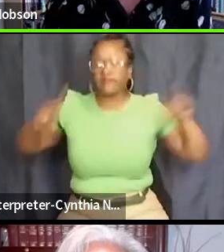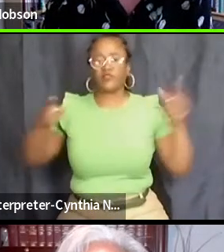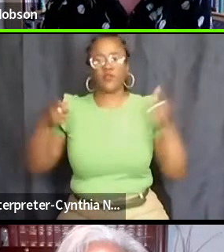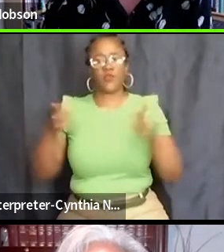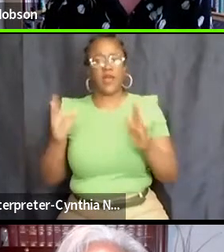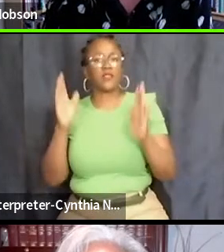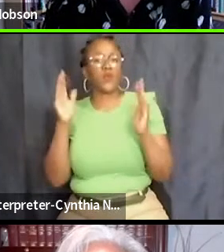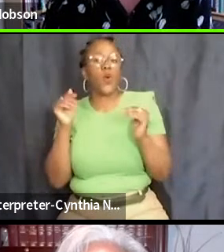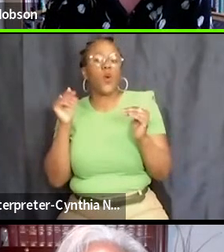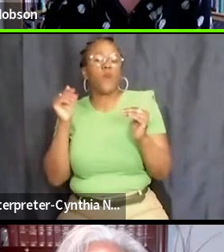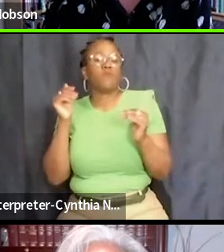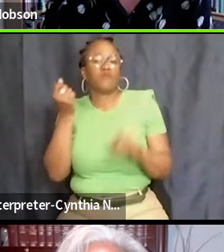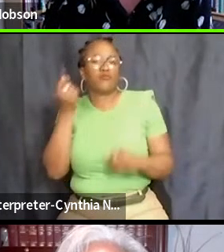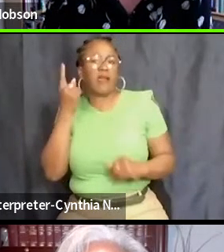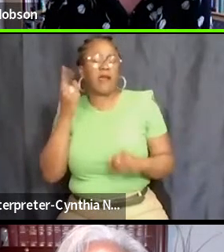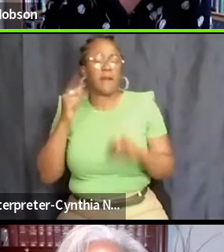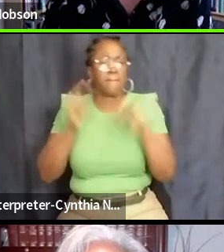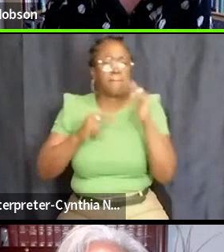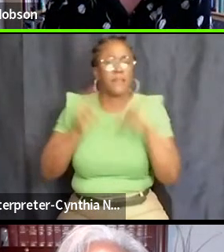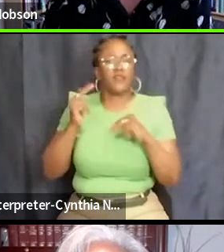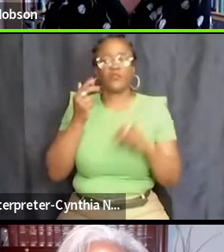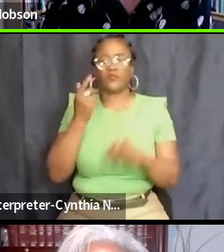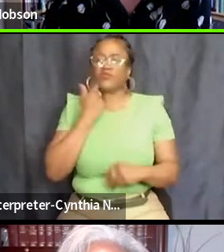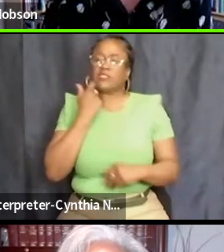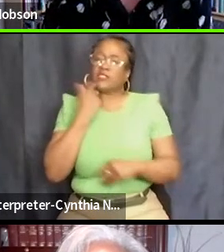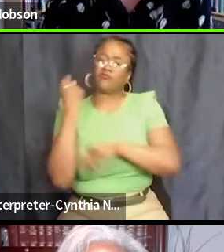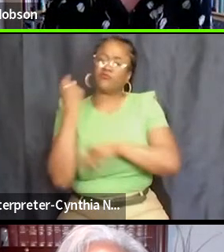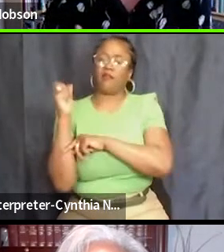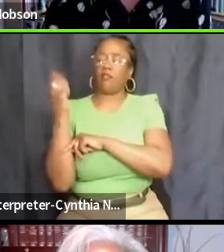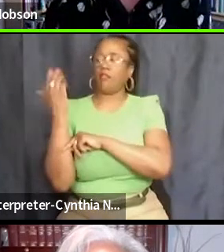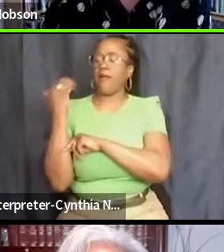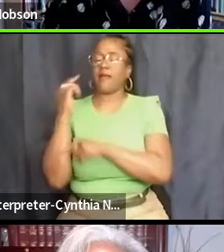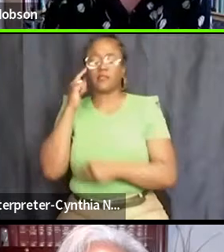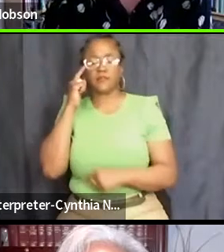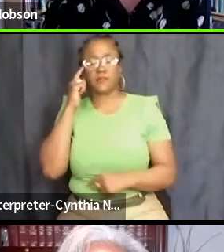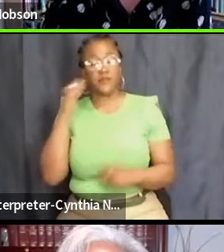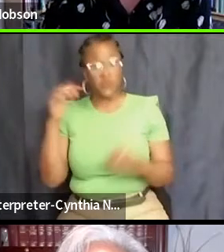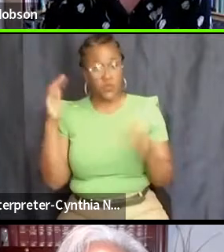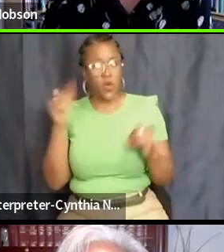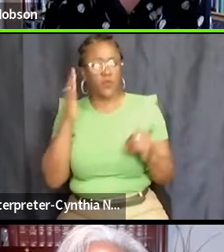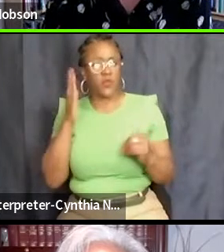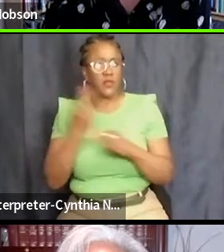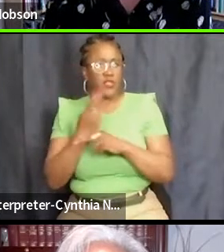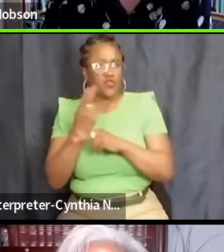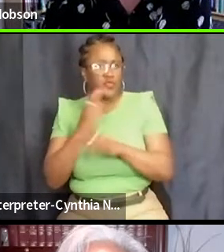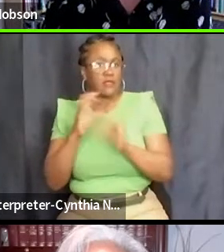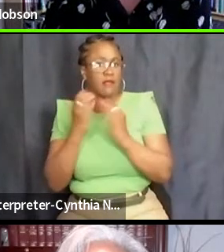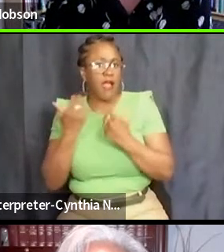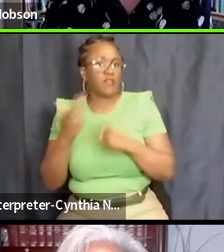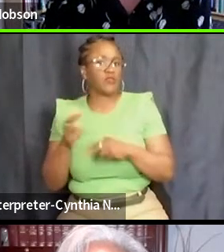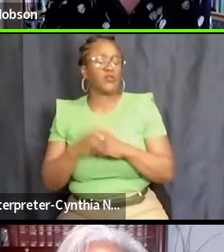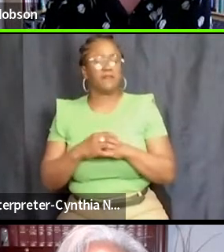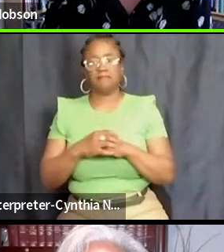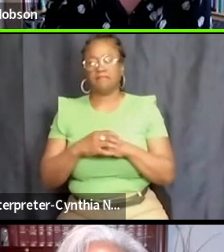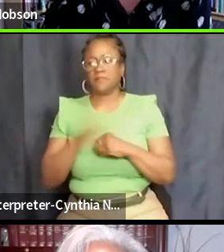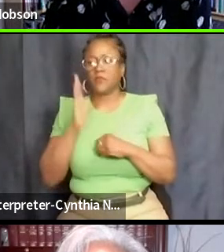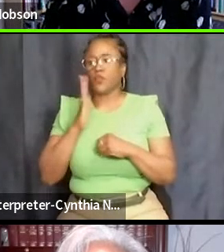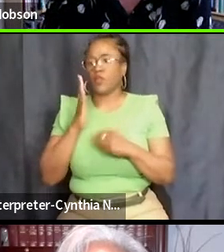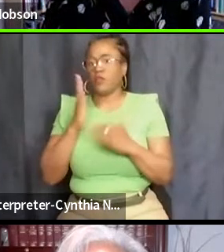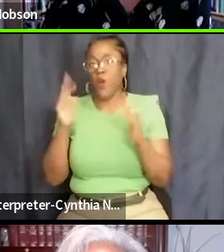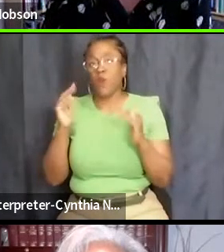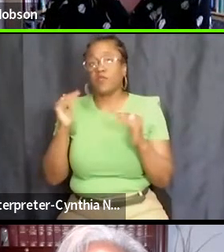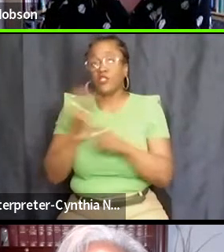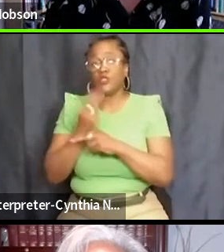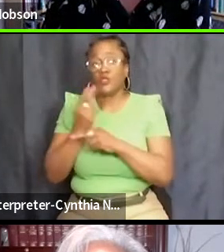hope to understand and build on the recent radical past. We hope that it'll be used in classrooms and in